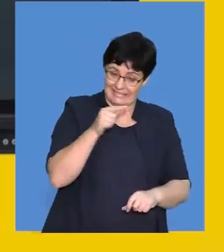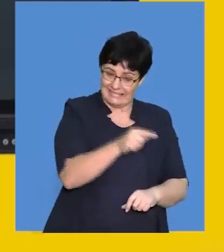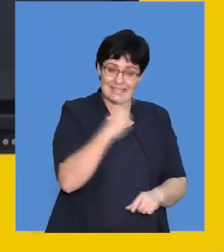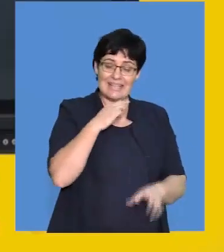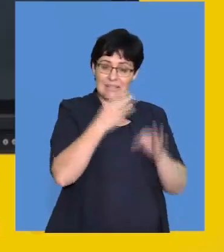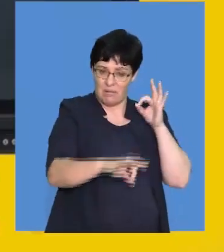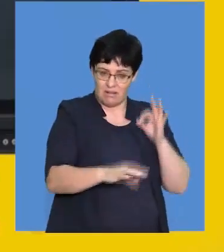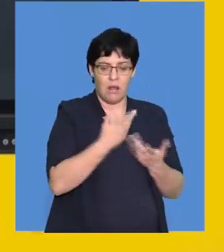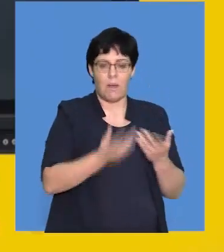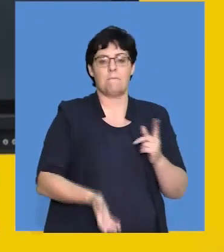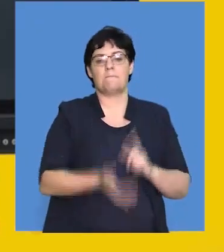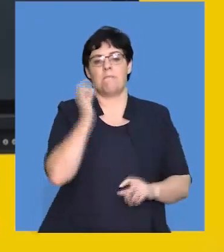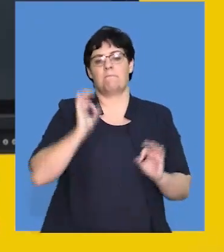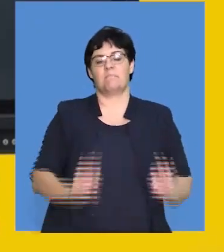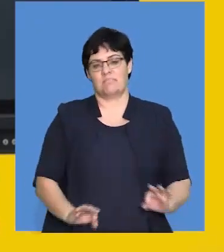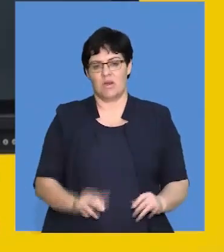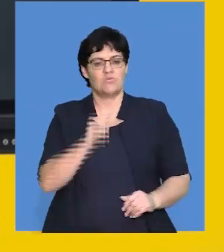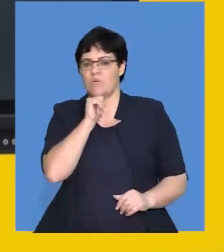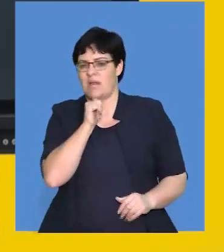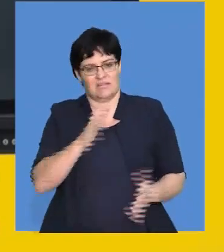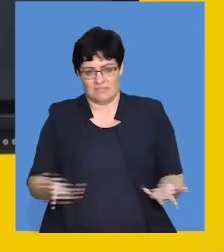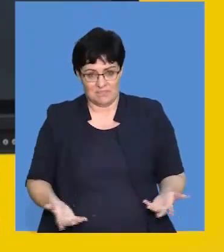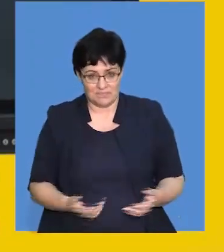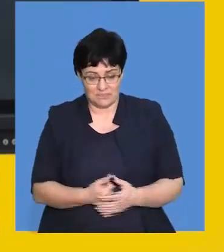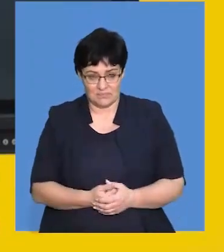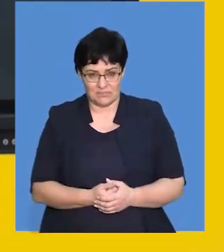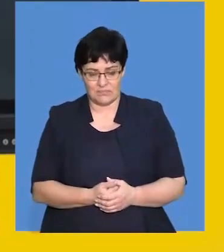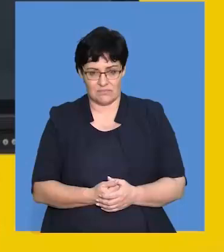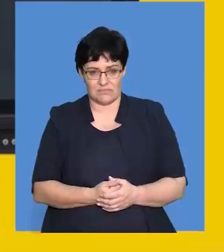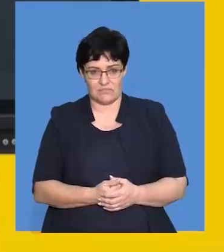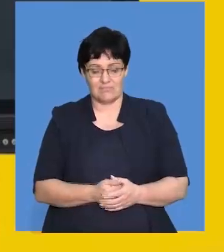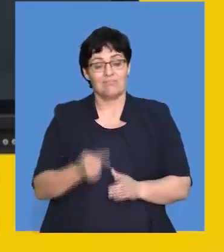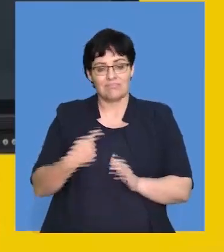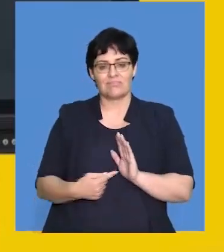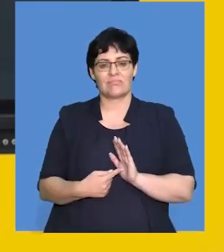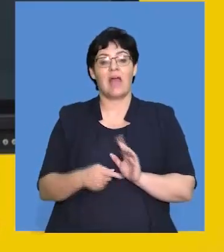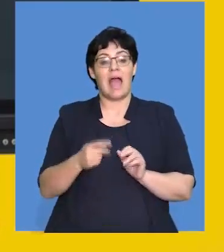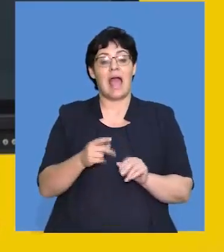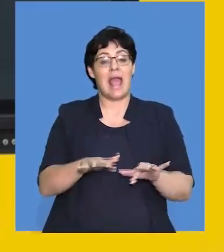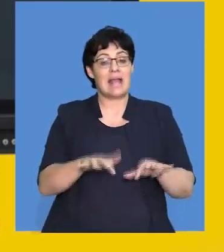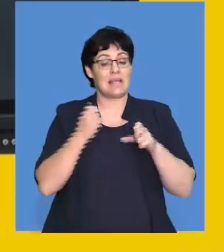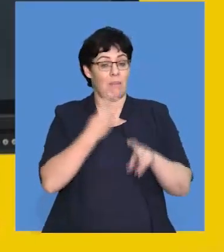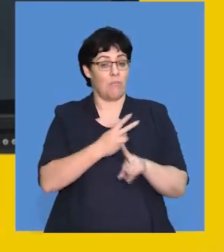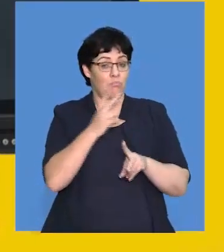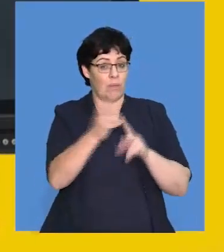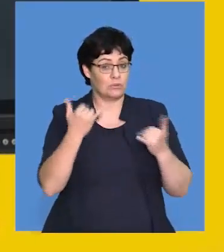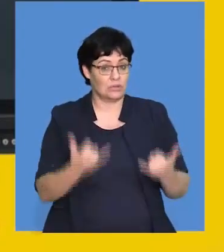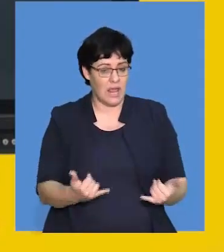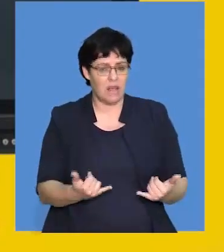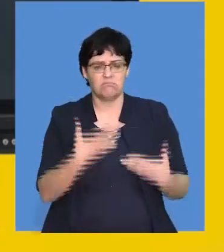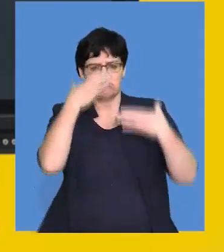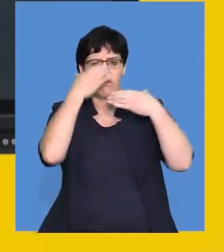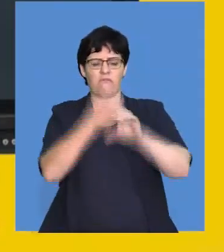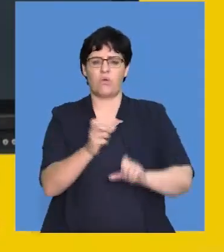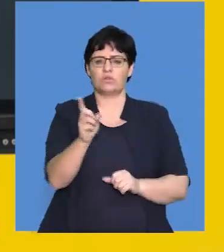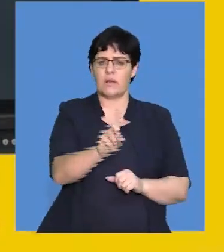call, you get them right no matter what. In this exam prep today, we are going